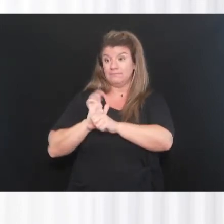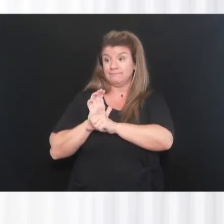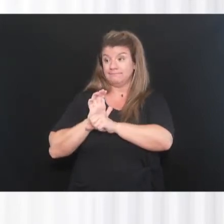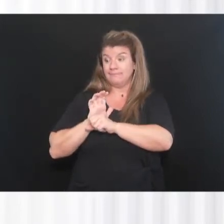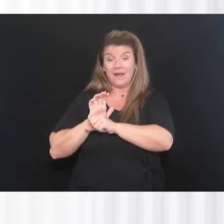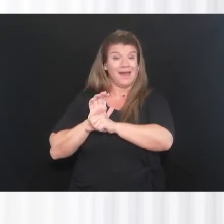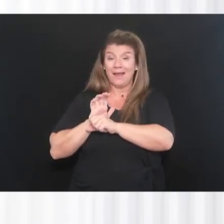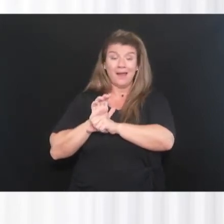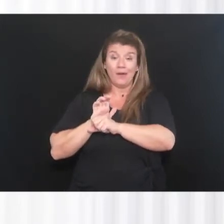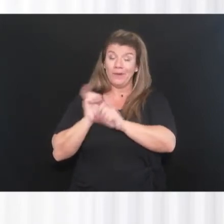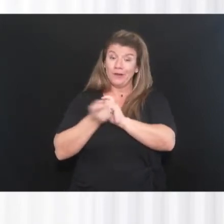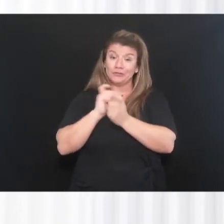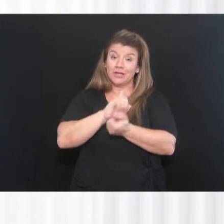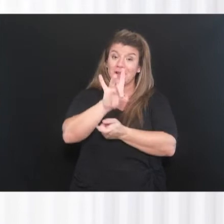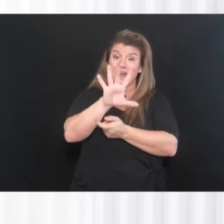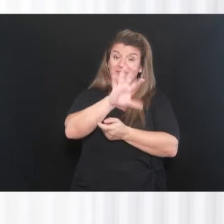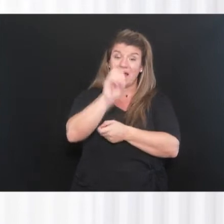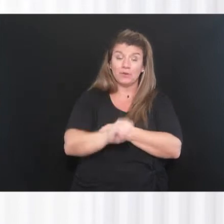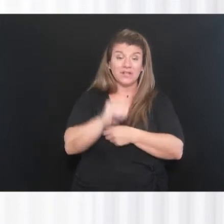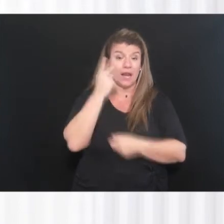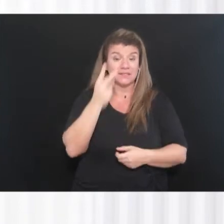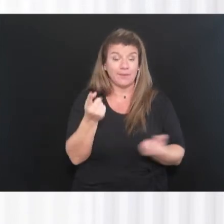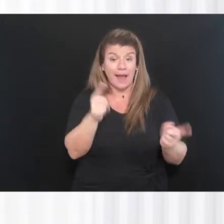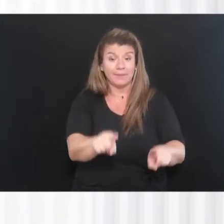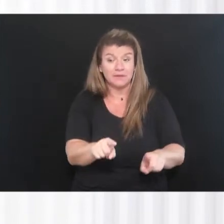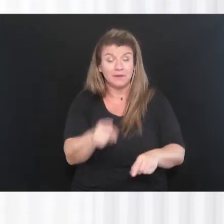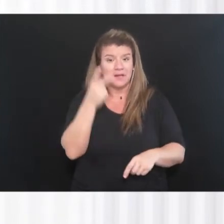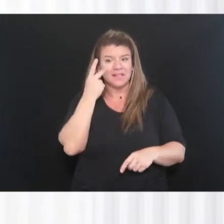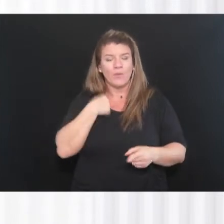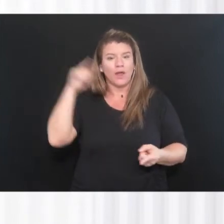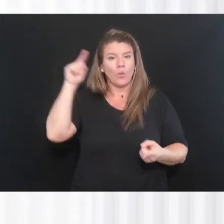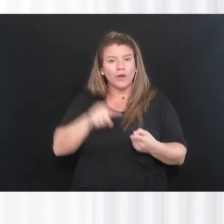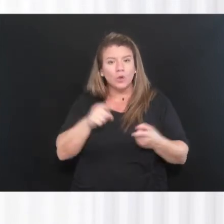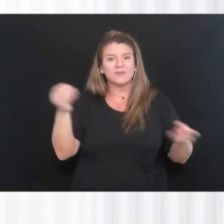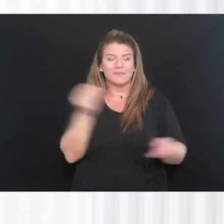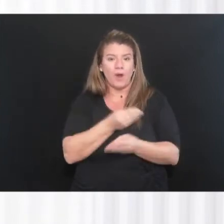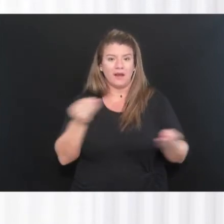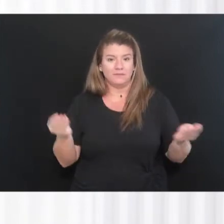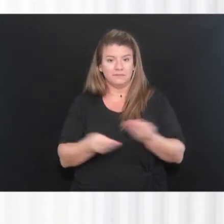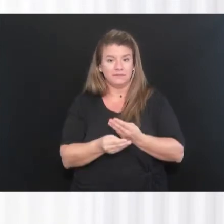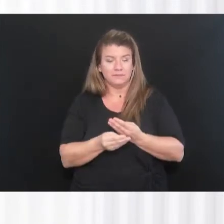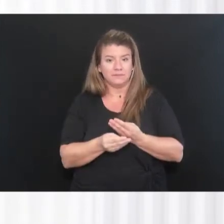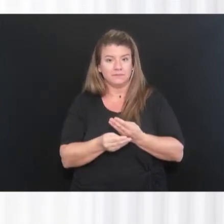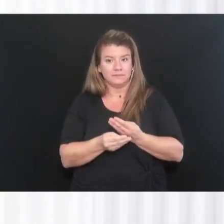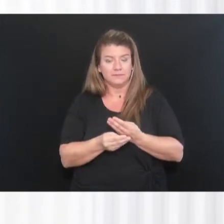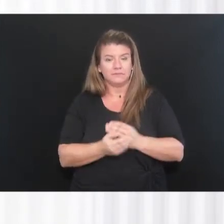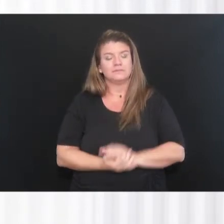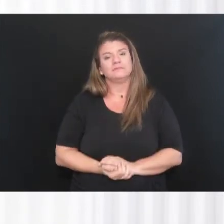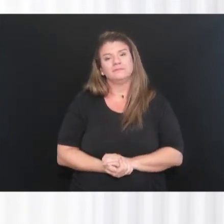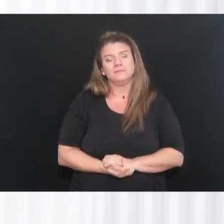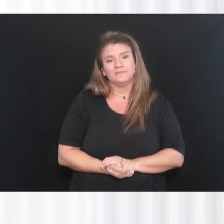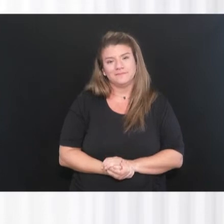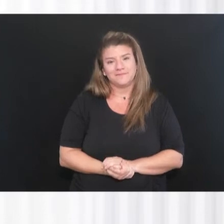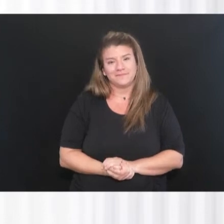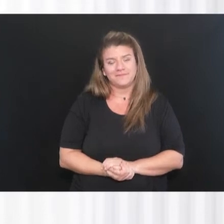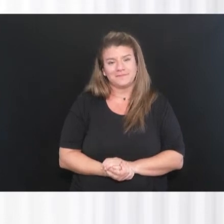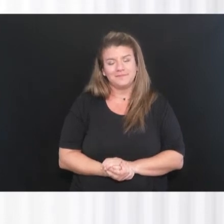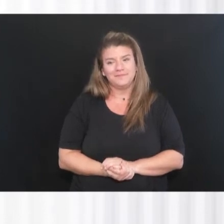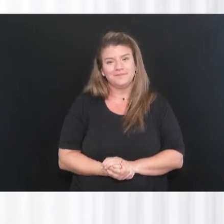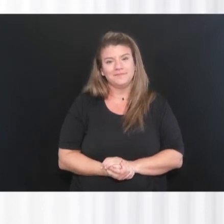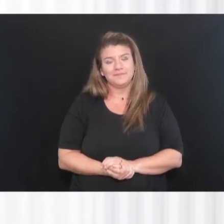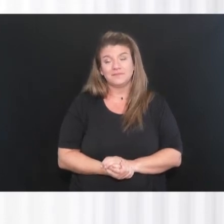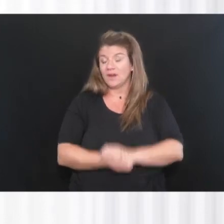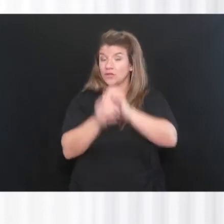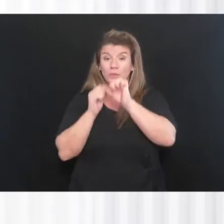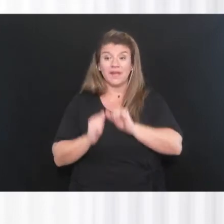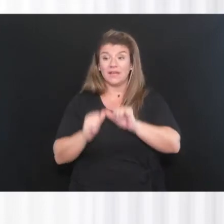get to 85%, and let's see where we can get to see if we can reduce the spread of COVID-19. And so we